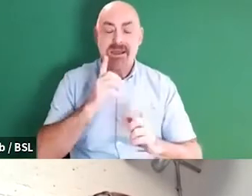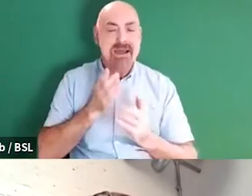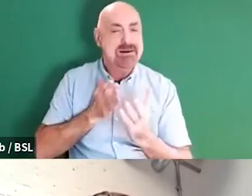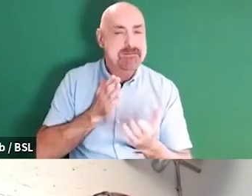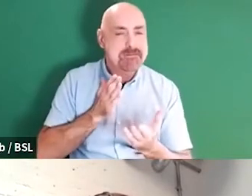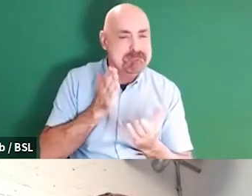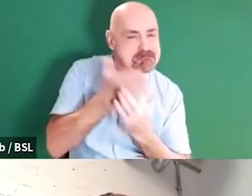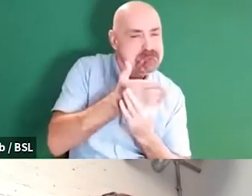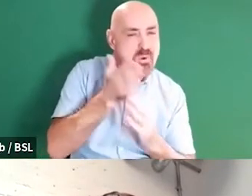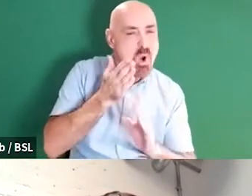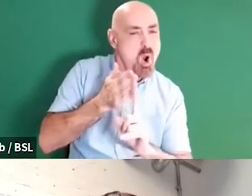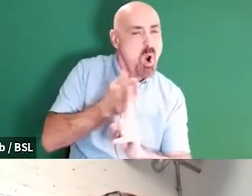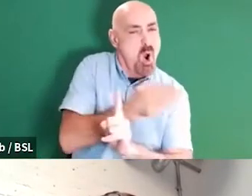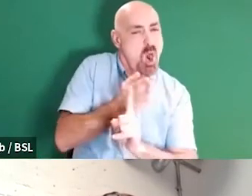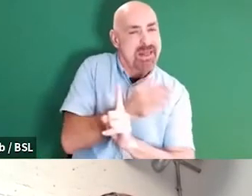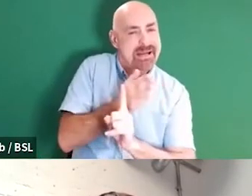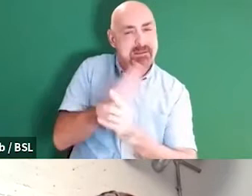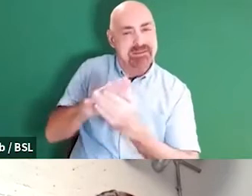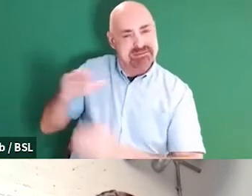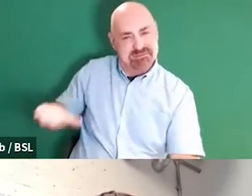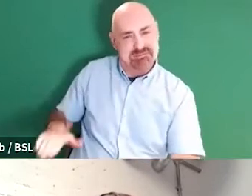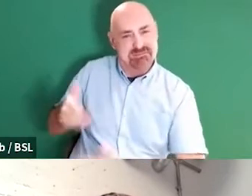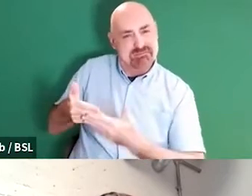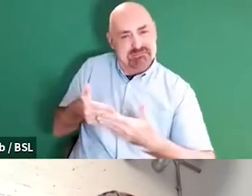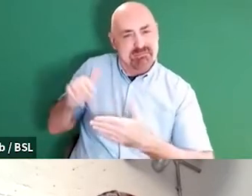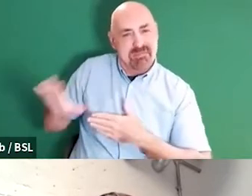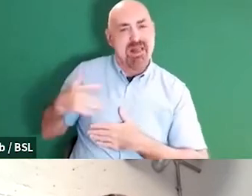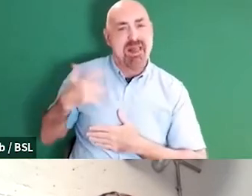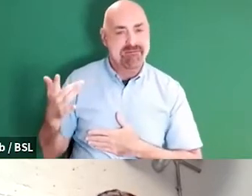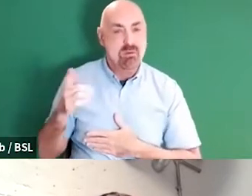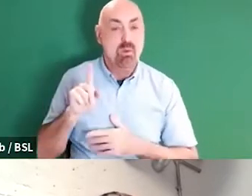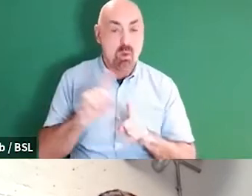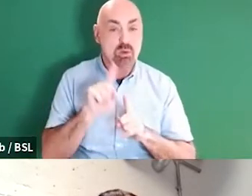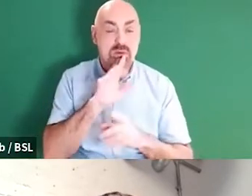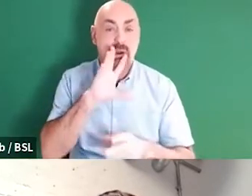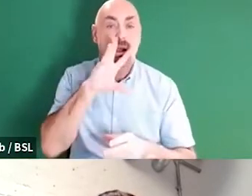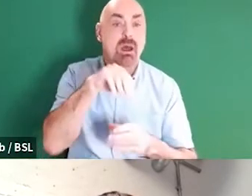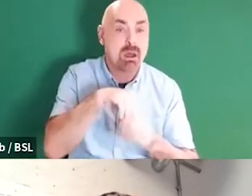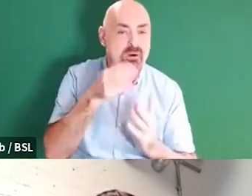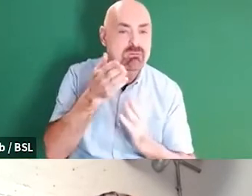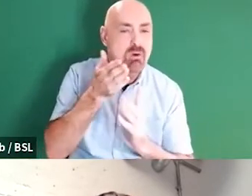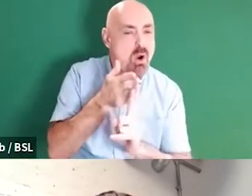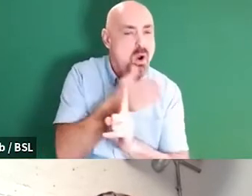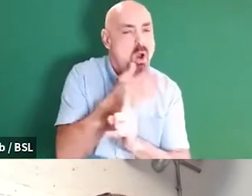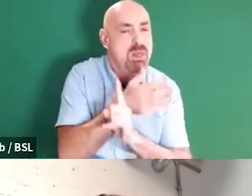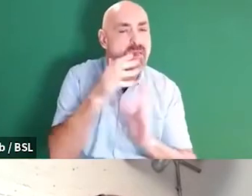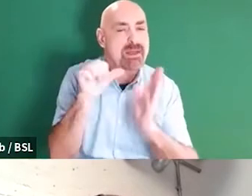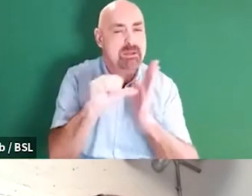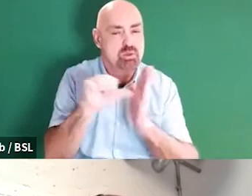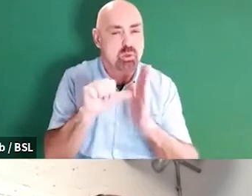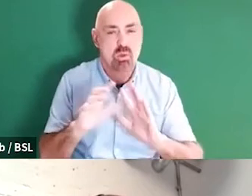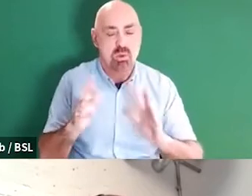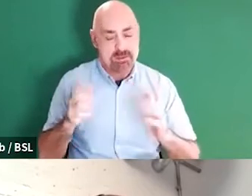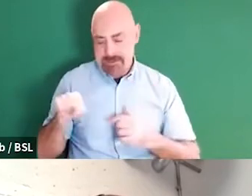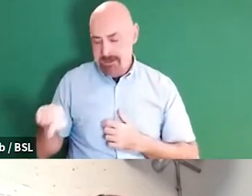that's getting in early in the child's life, but also in the issue or the problem of where the